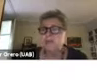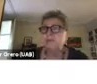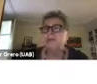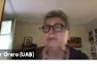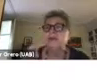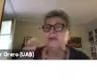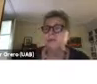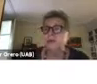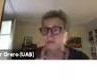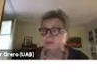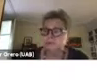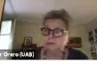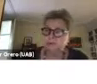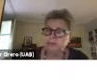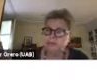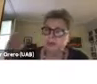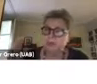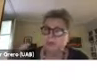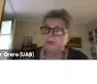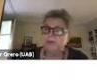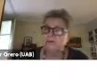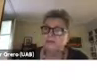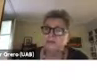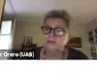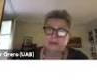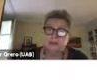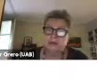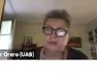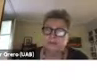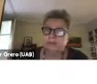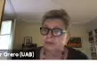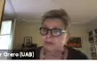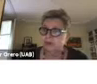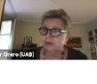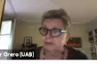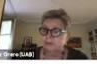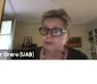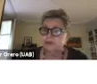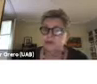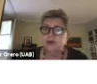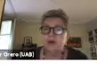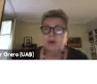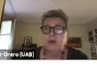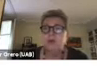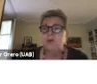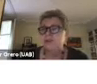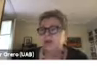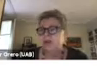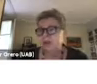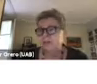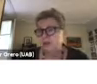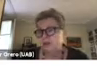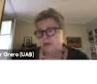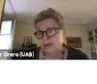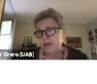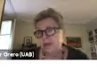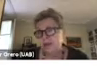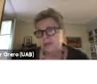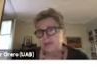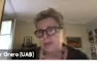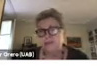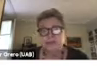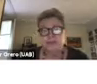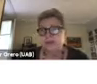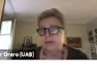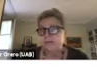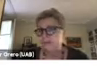And I will be telling you about these projects with the research that we're doing, because of course, what I am going to tell you